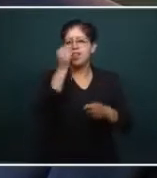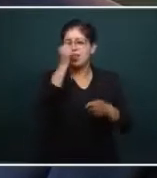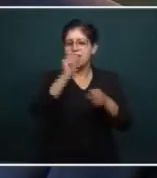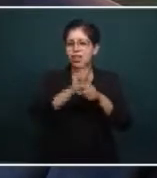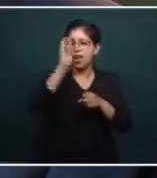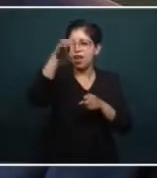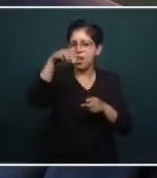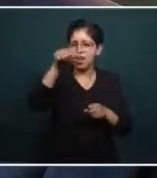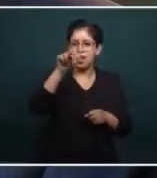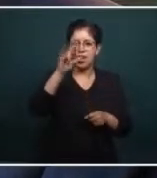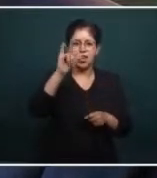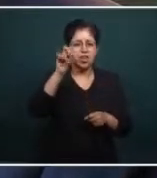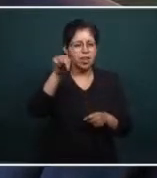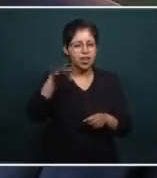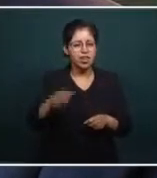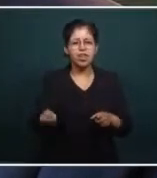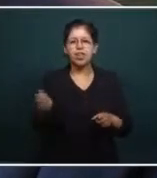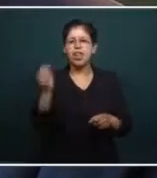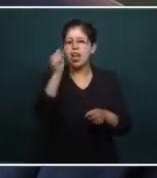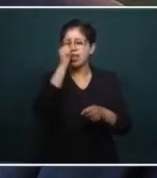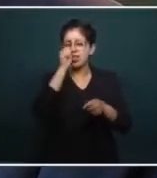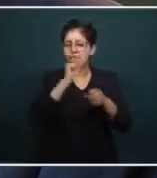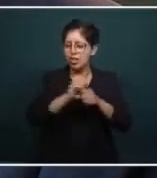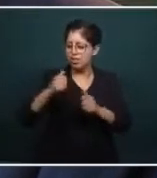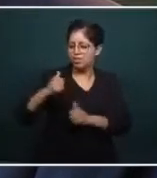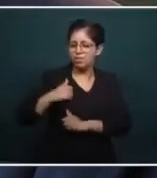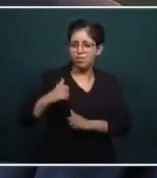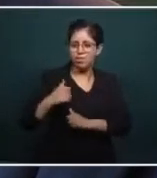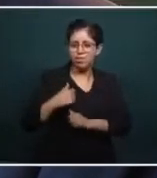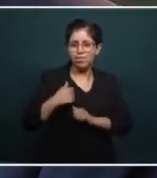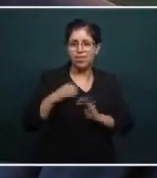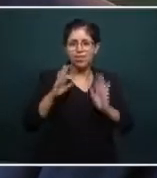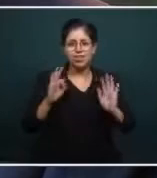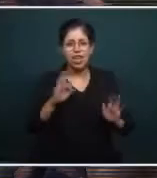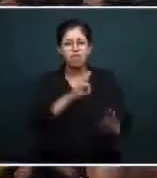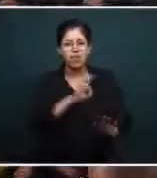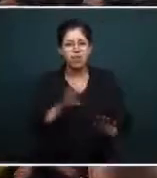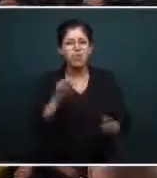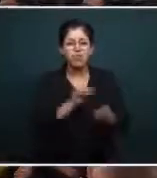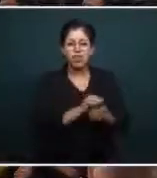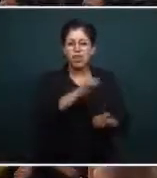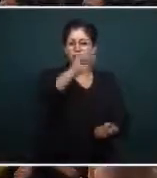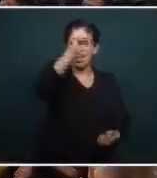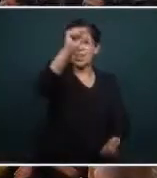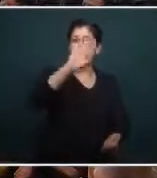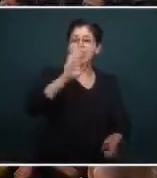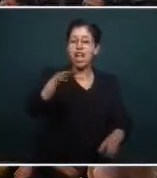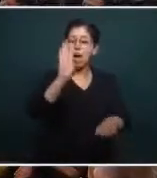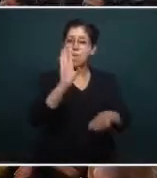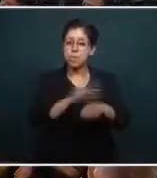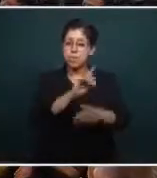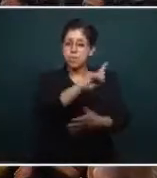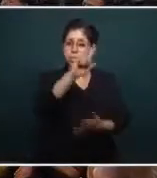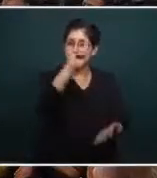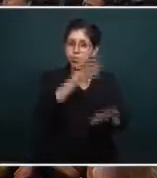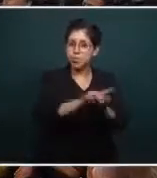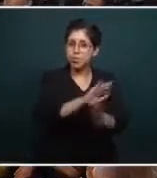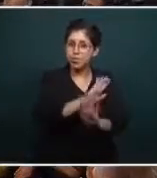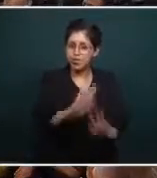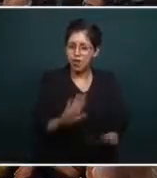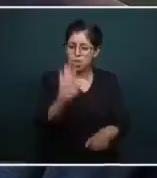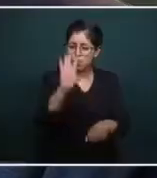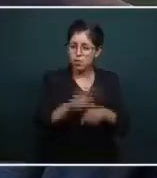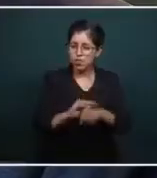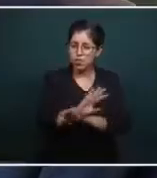of the la Secretaría de Marines, la Defensa. Secretary of Defense. Ya es So now it is constitucional, constitutional, es legal. it is